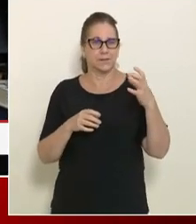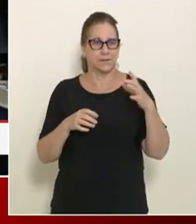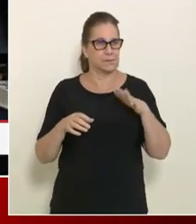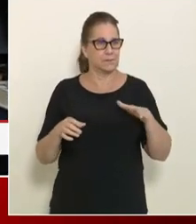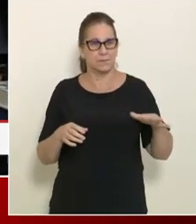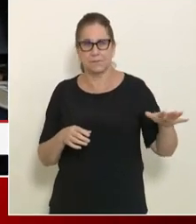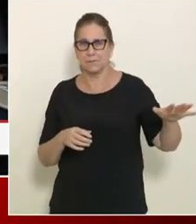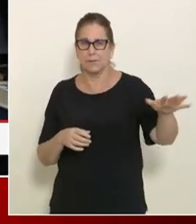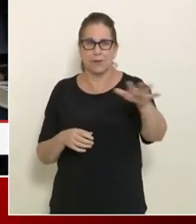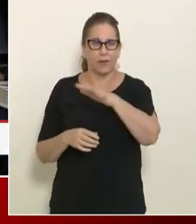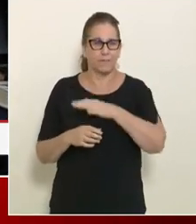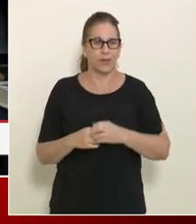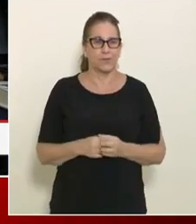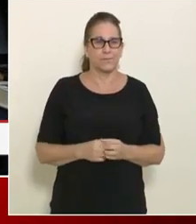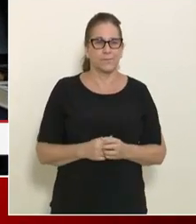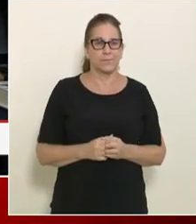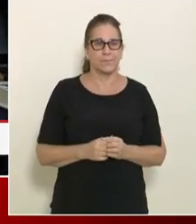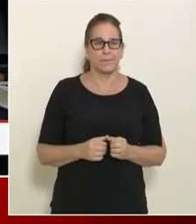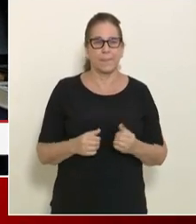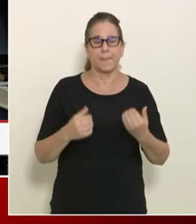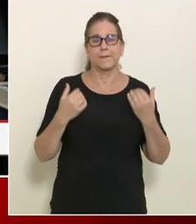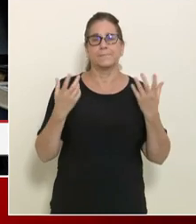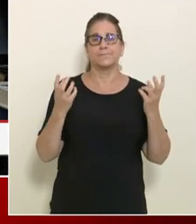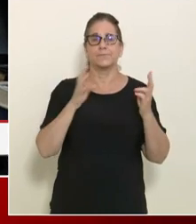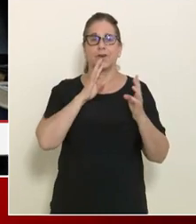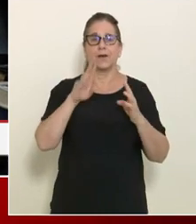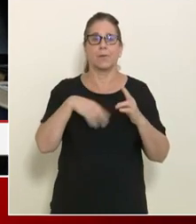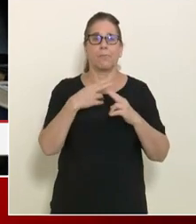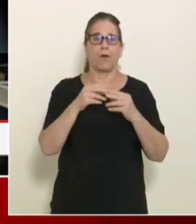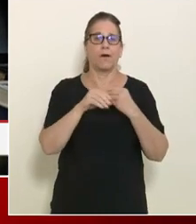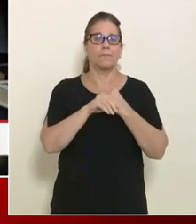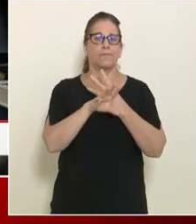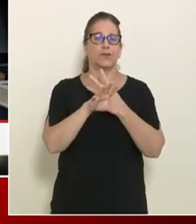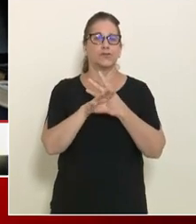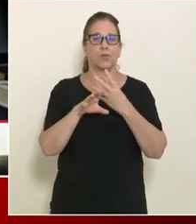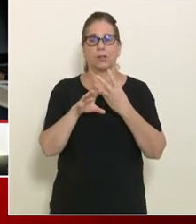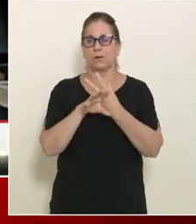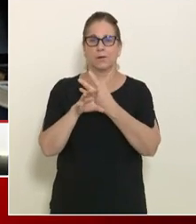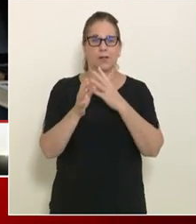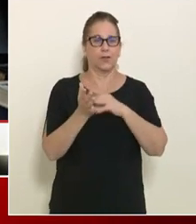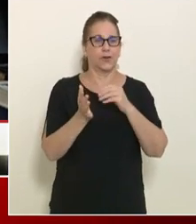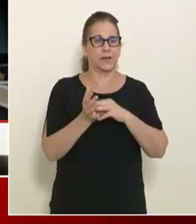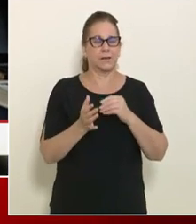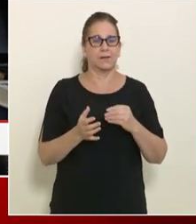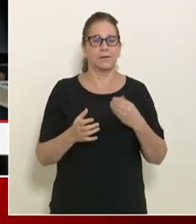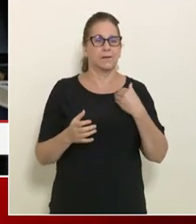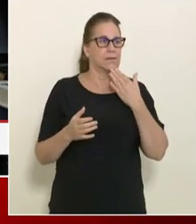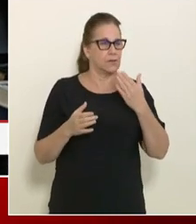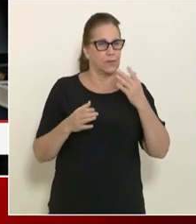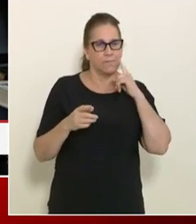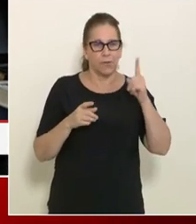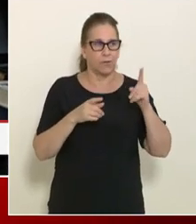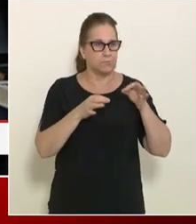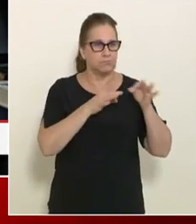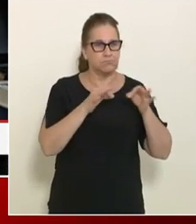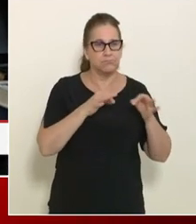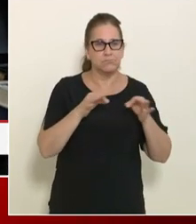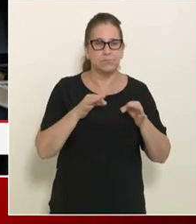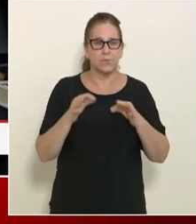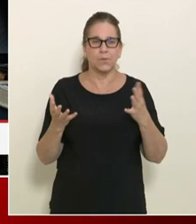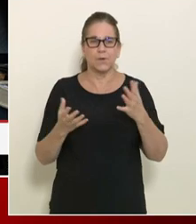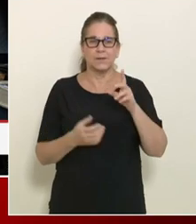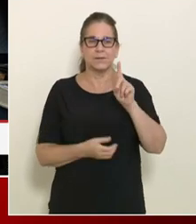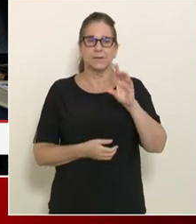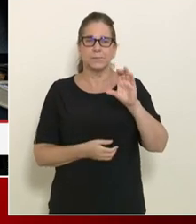learning for all of our families. And of course, today we're here to describe what DCPS is doing, but I wanted to make a few points about our